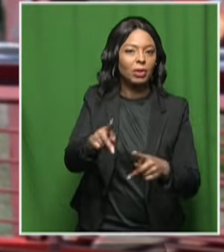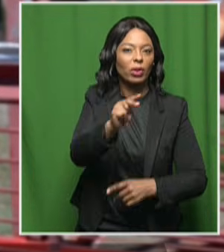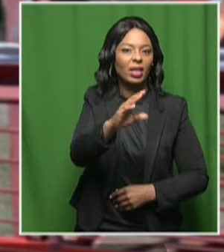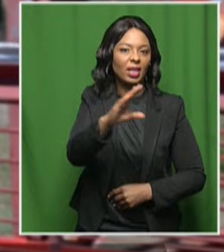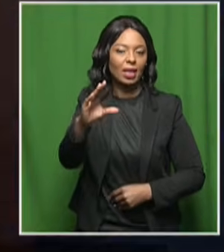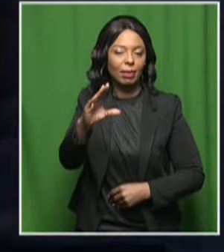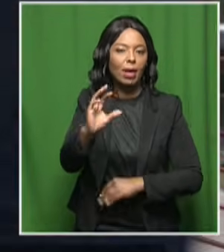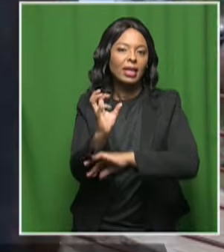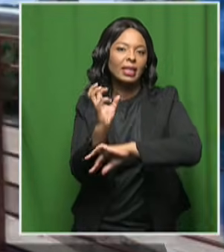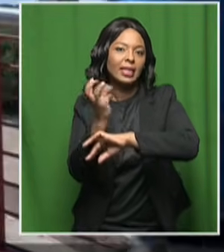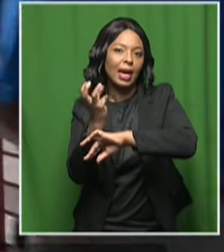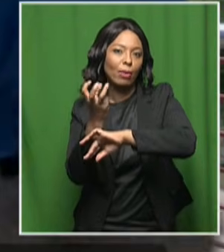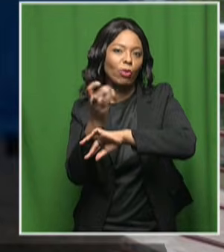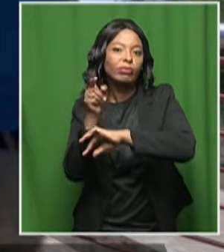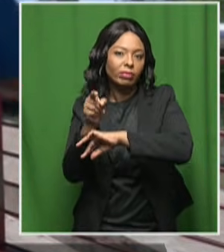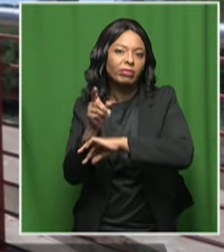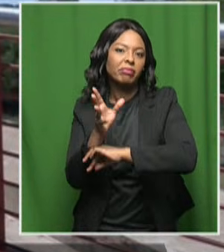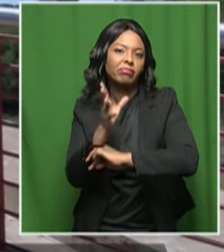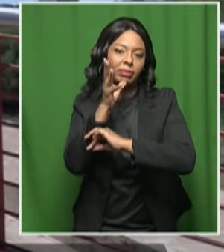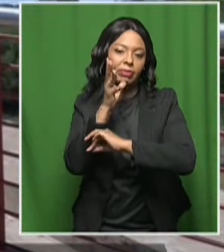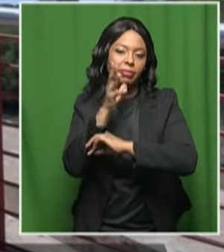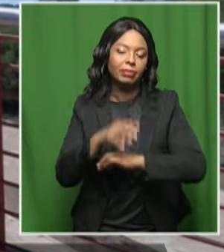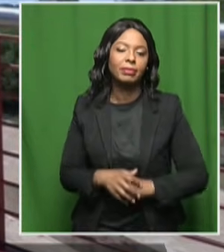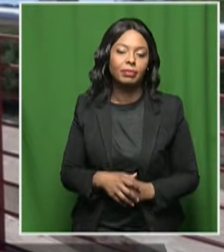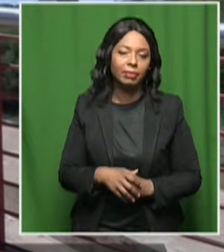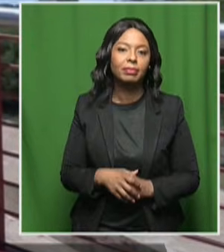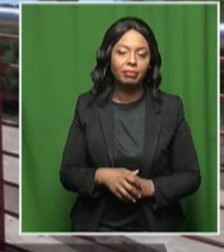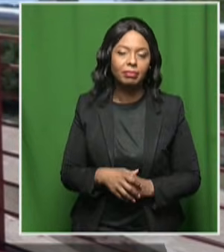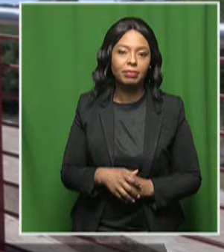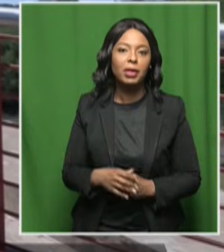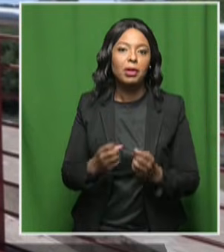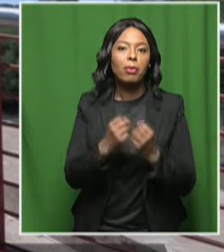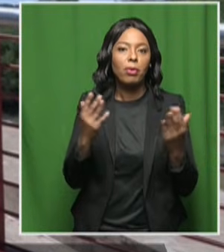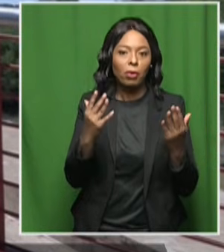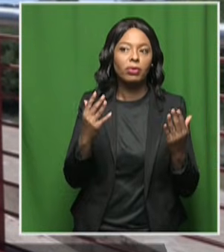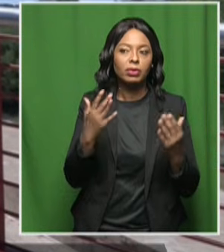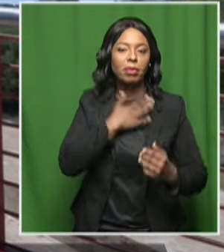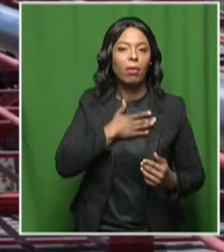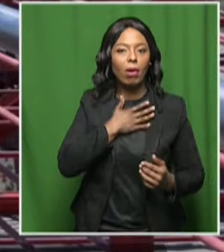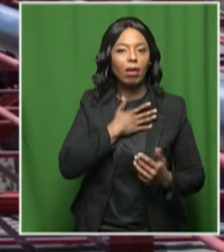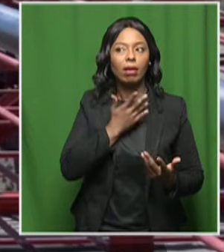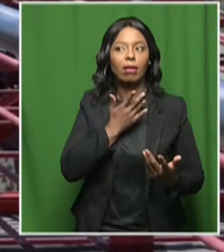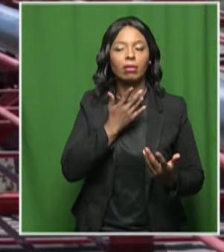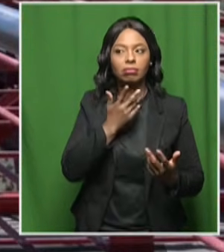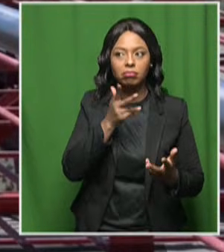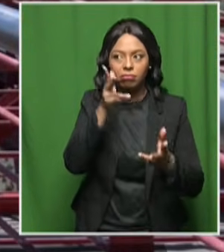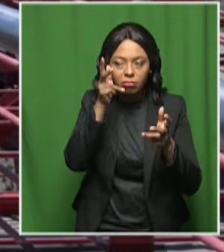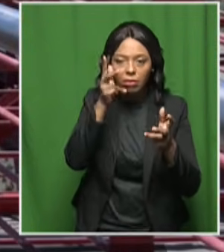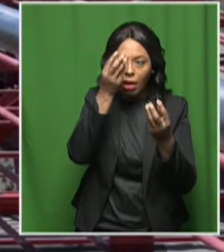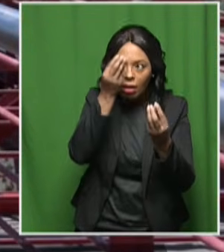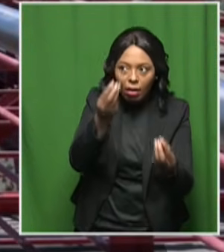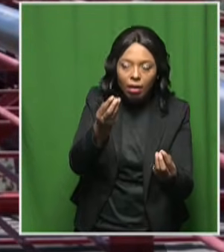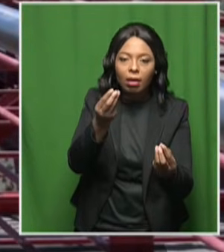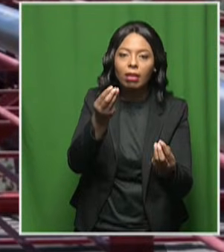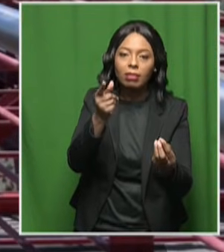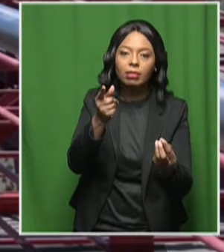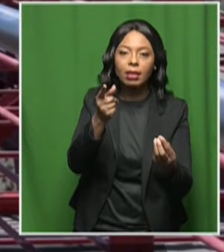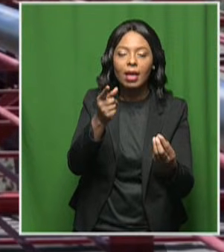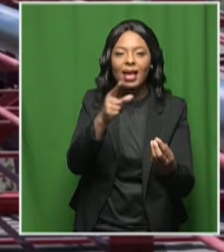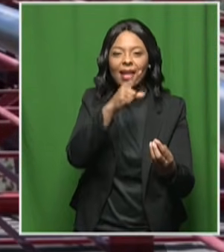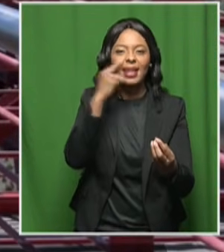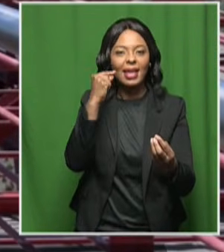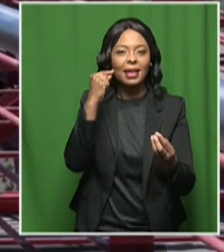created the big hole, one of the big tourist attractions, of course, here in the Northern Cape. Of course, the big hole,